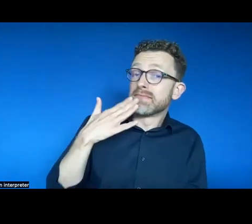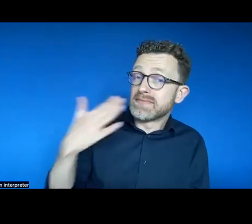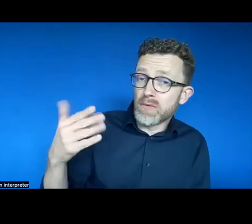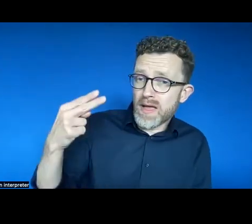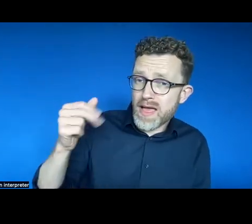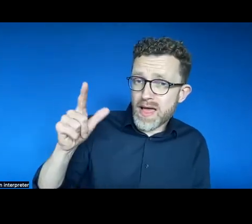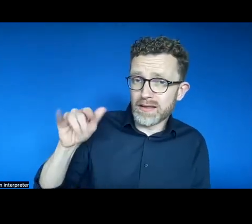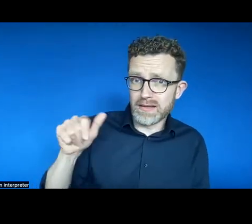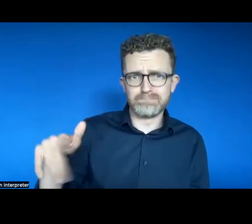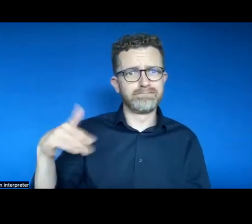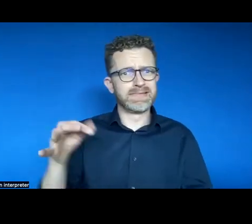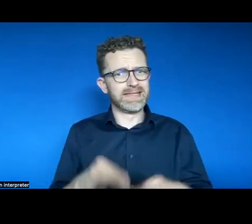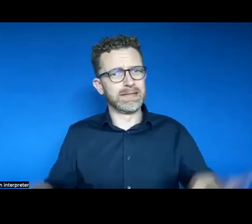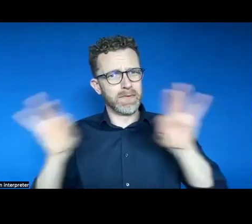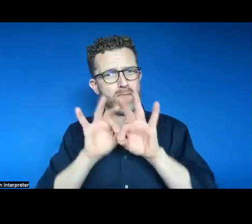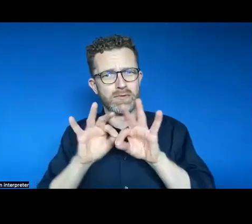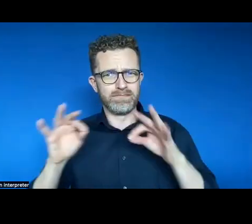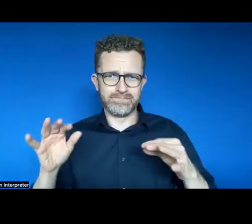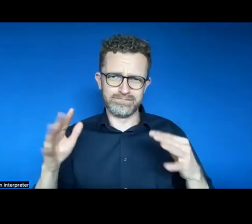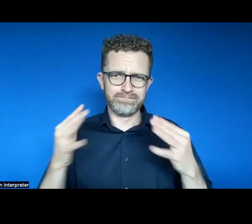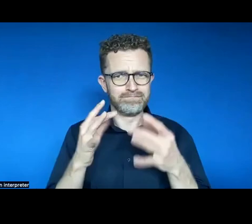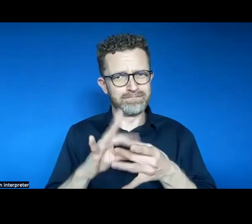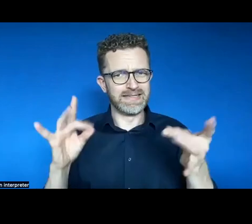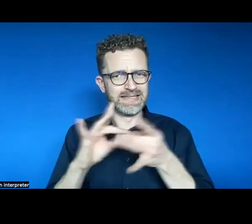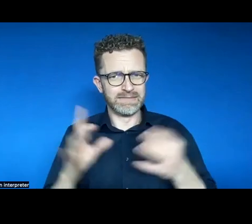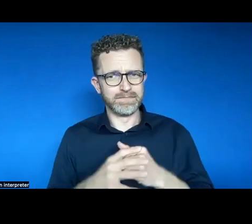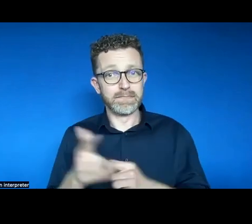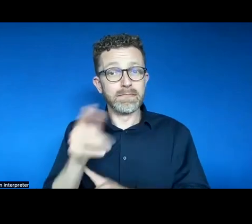the stakeholders, because today